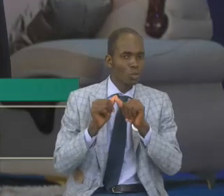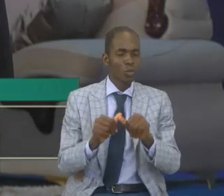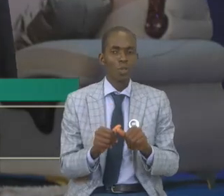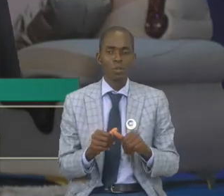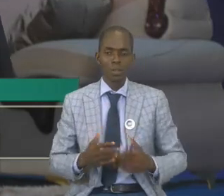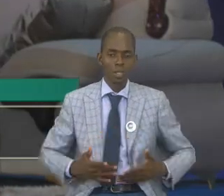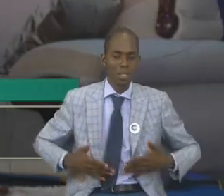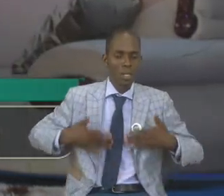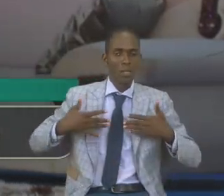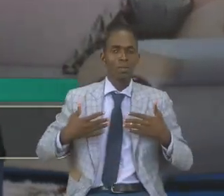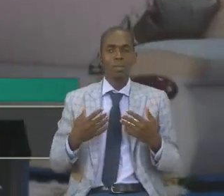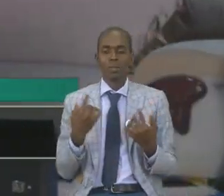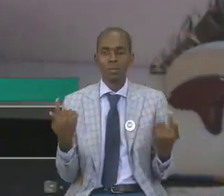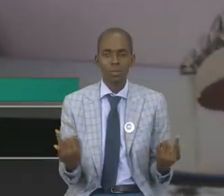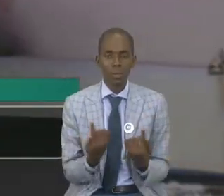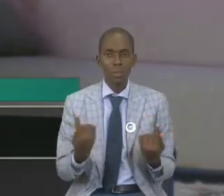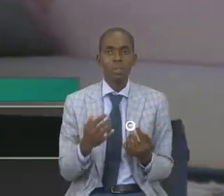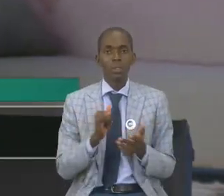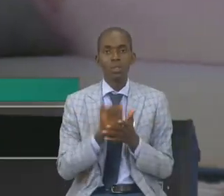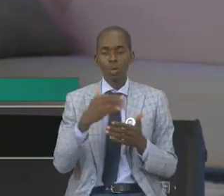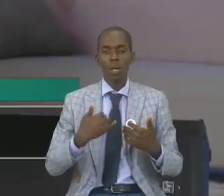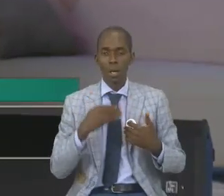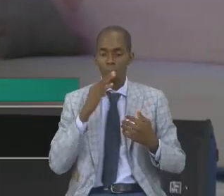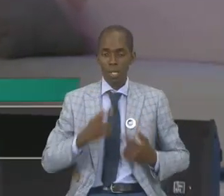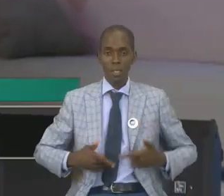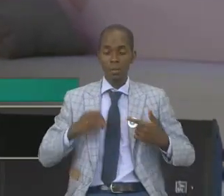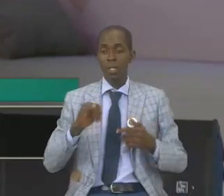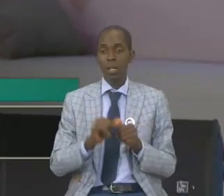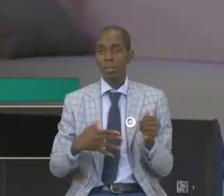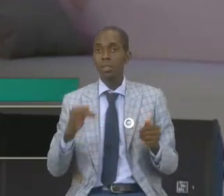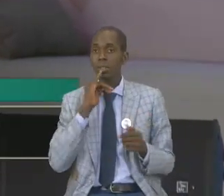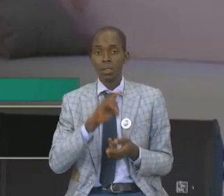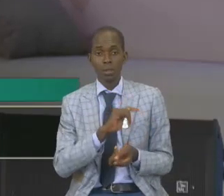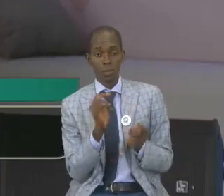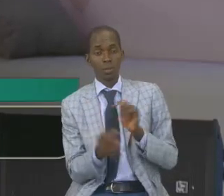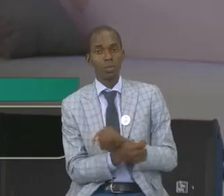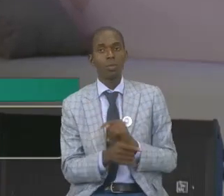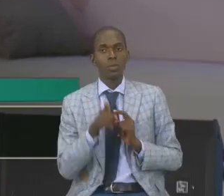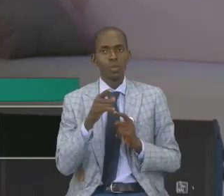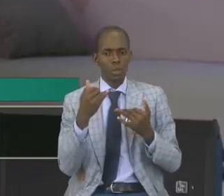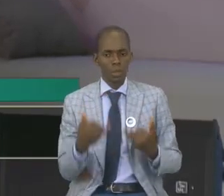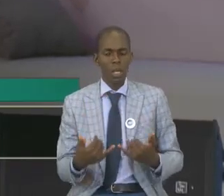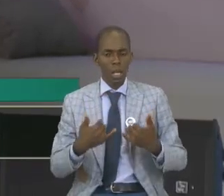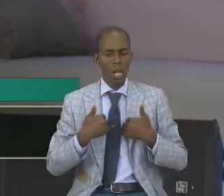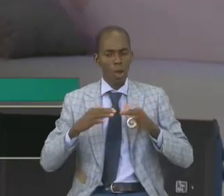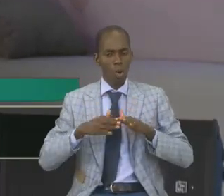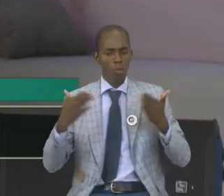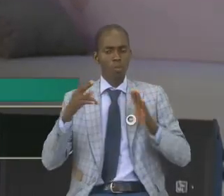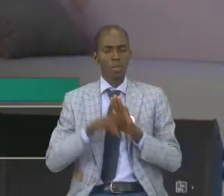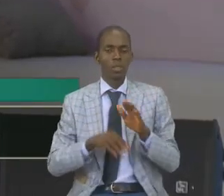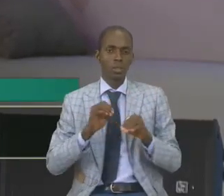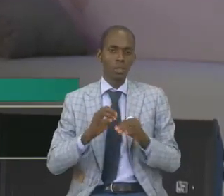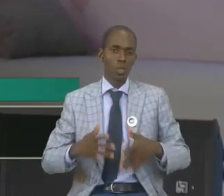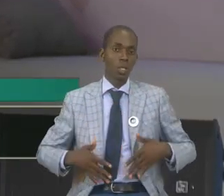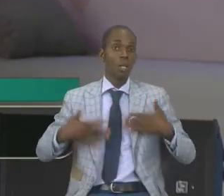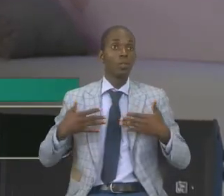defeated lifestyle that you have been living, all that is transformed, and now you have transformed. transparency in your life. You open